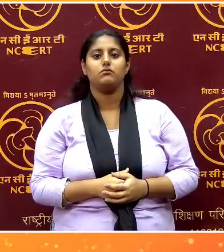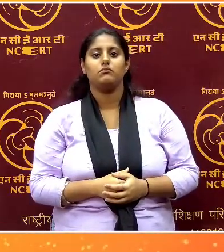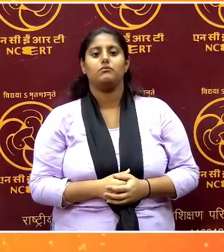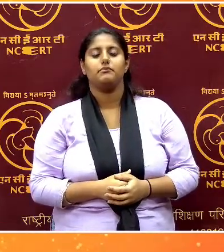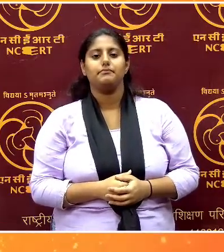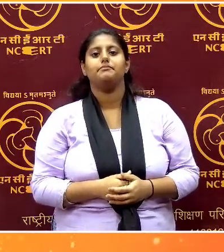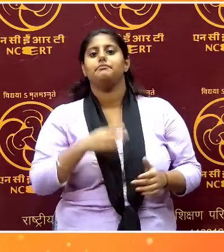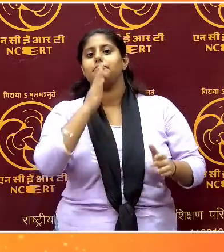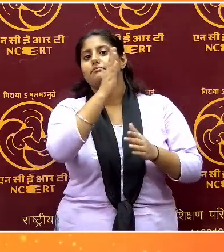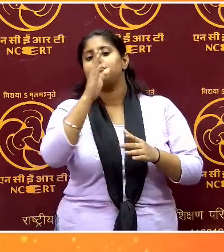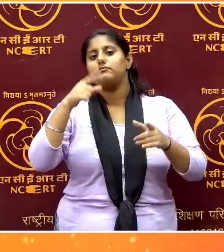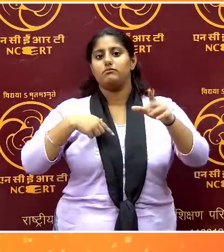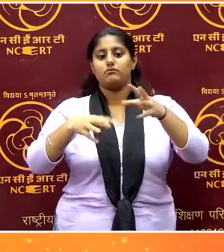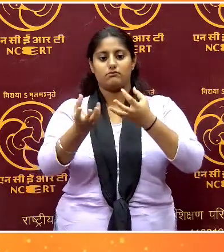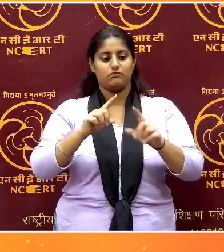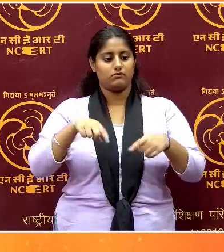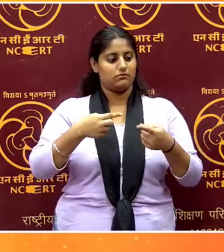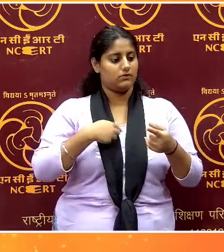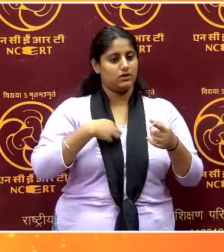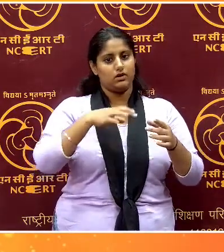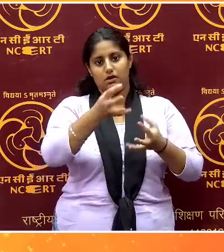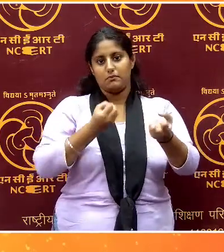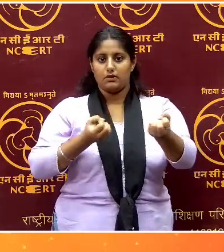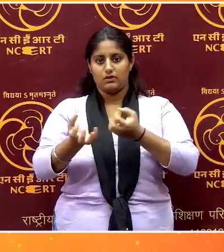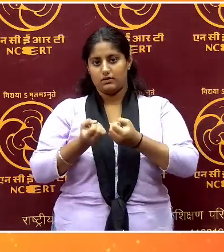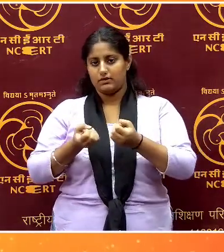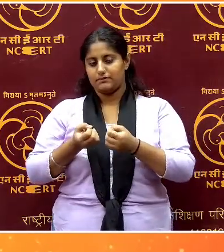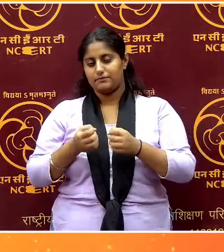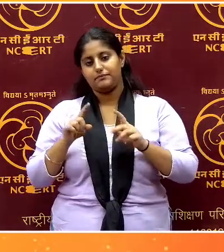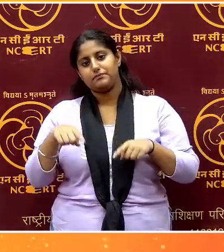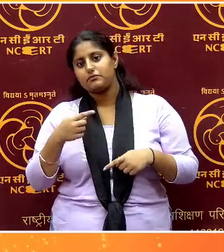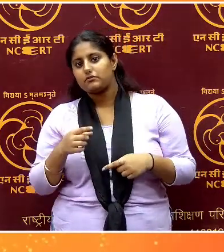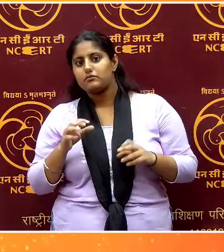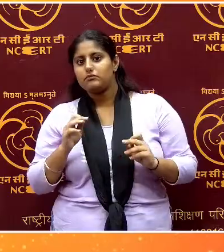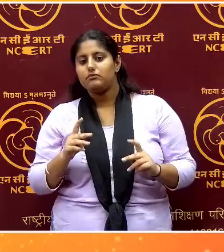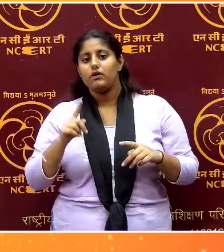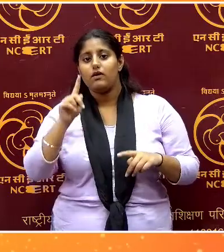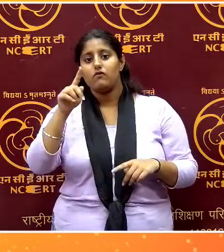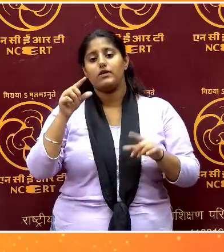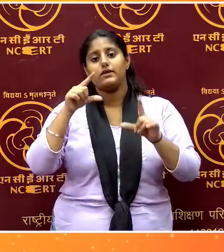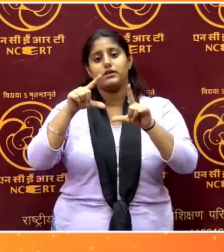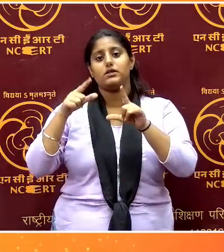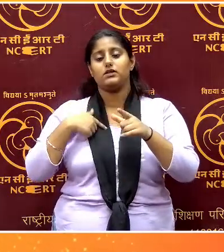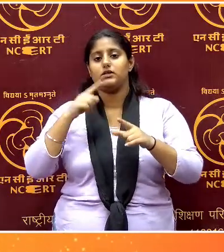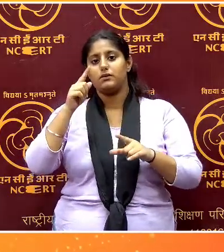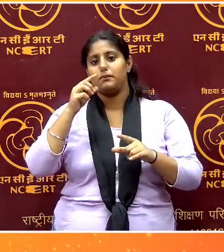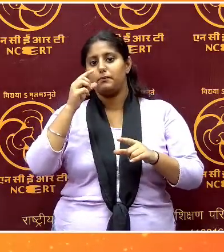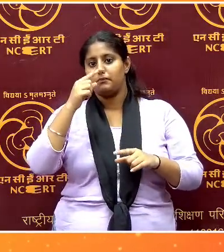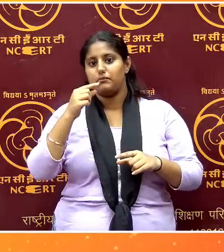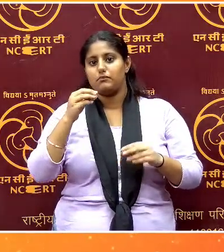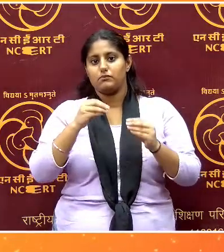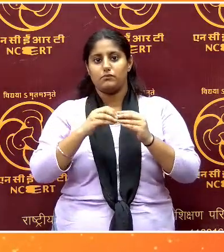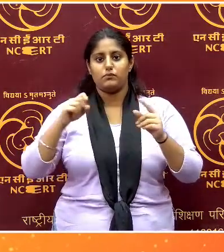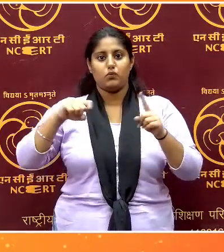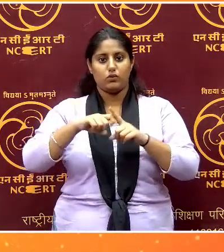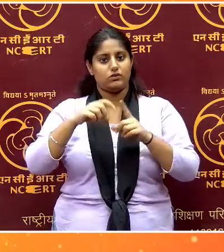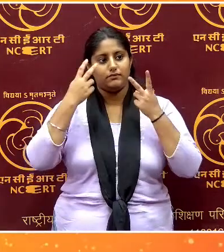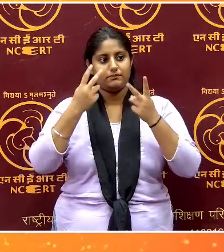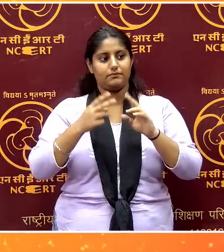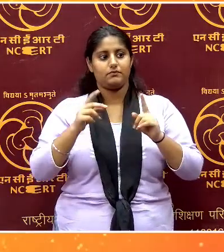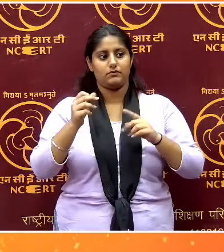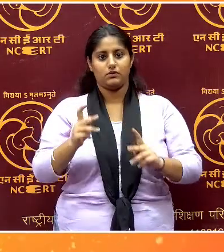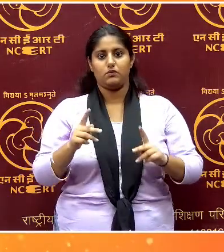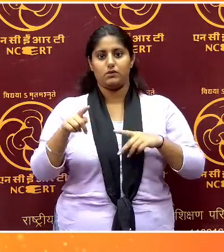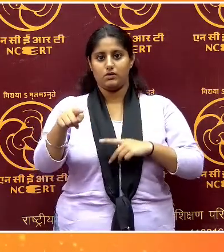books borrowed in the next column, right? So one sticker here is representing one book. Just at the